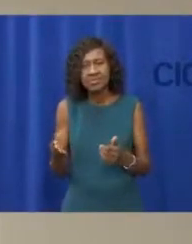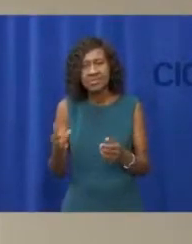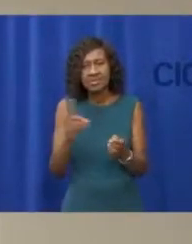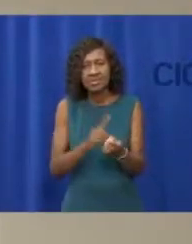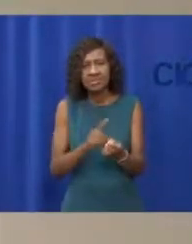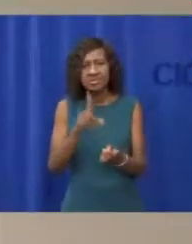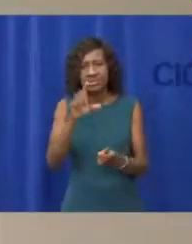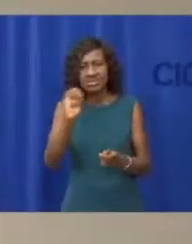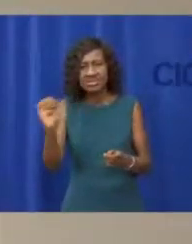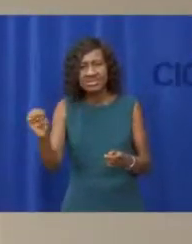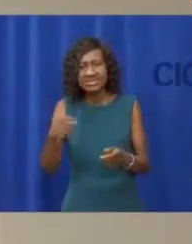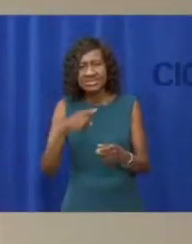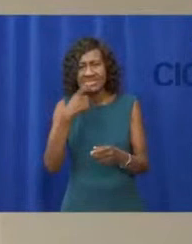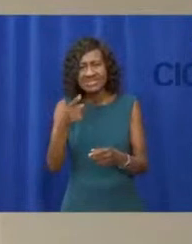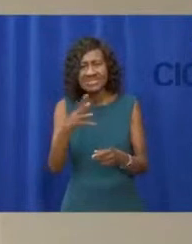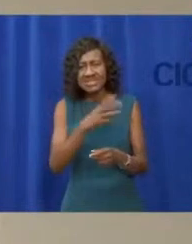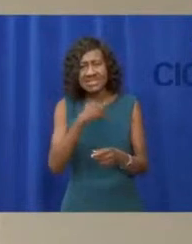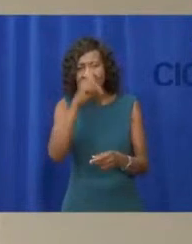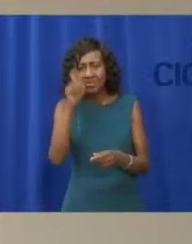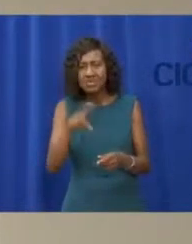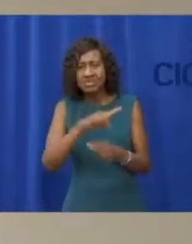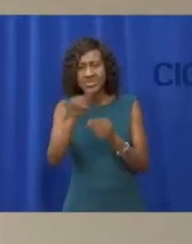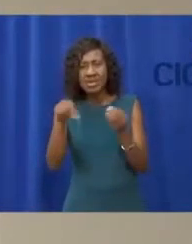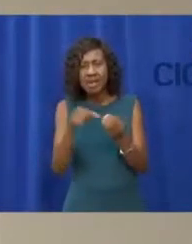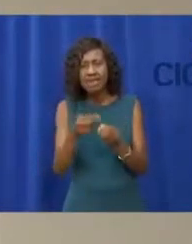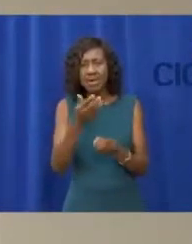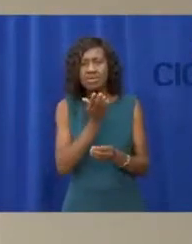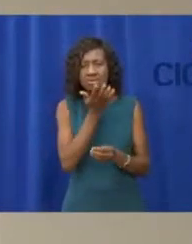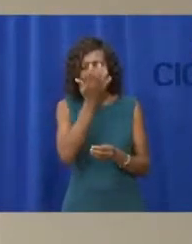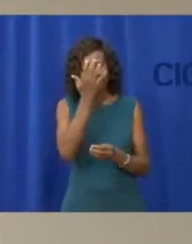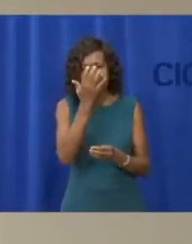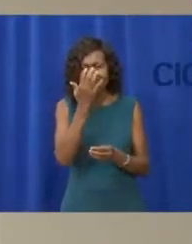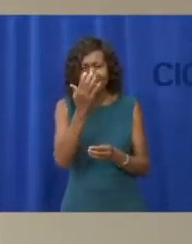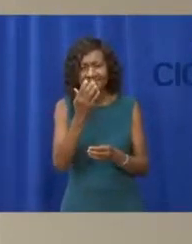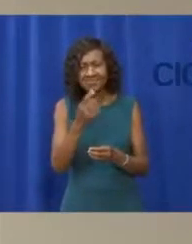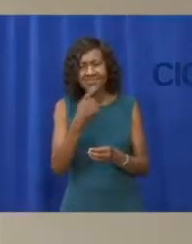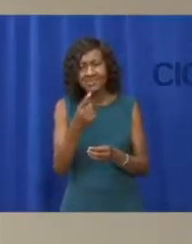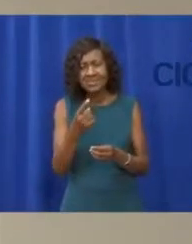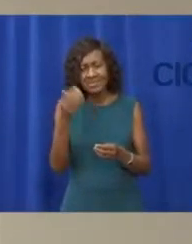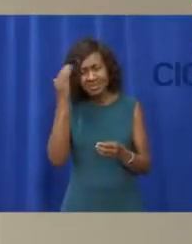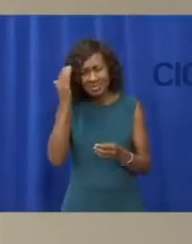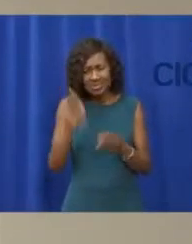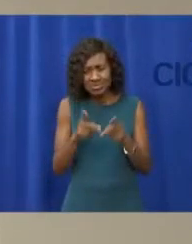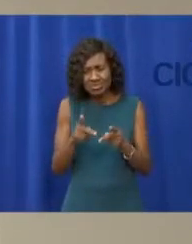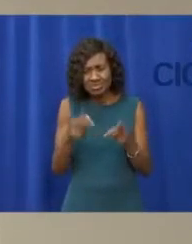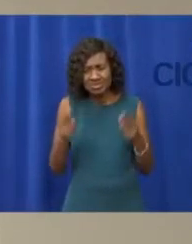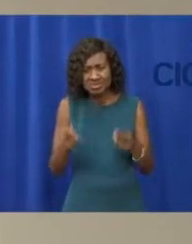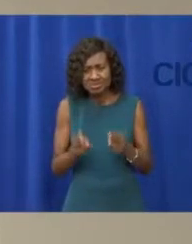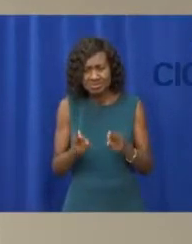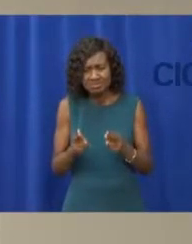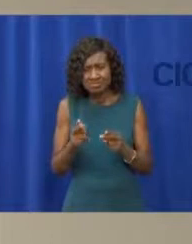about masks. And I know there's going to be a mask frenzy,